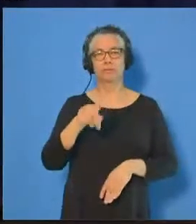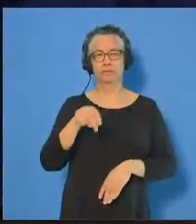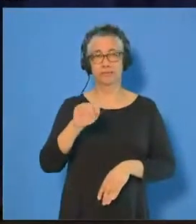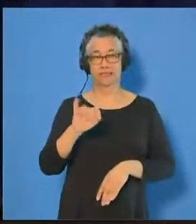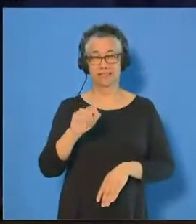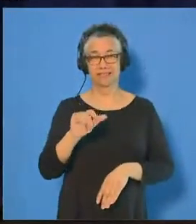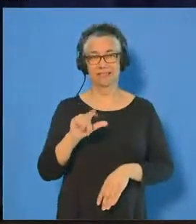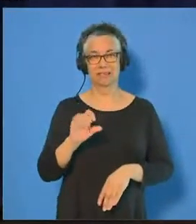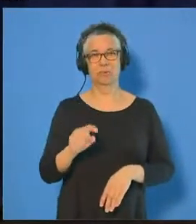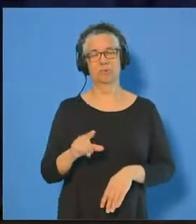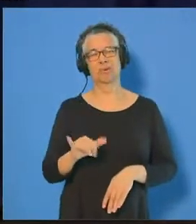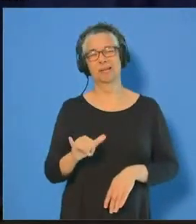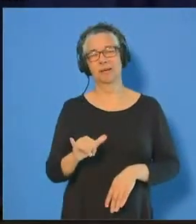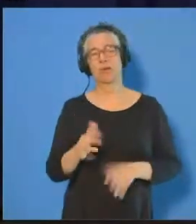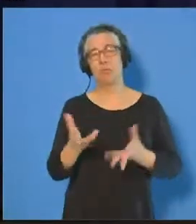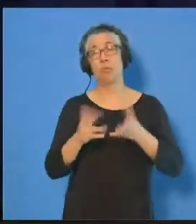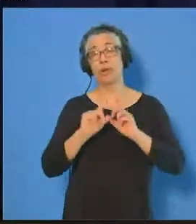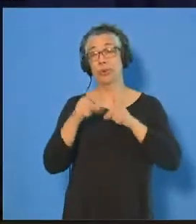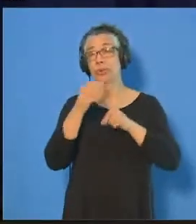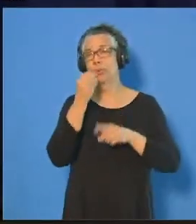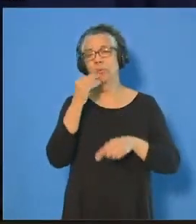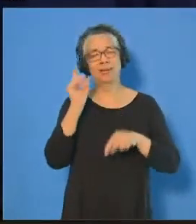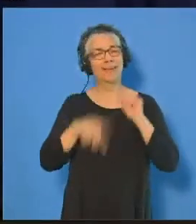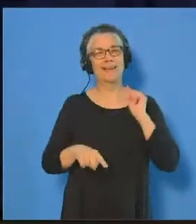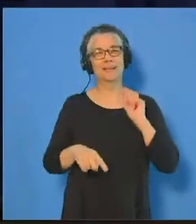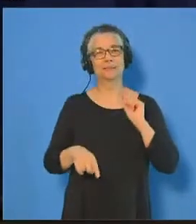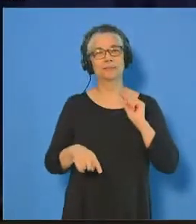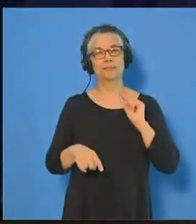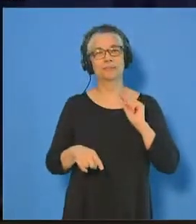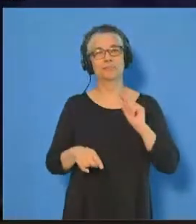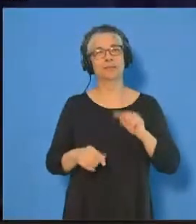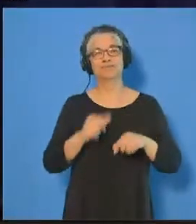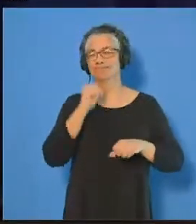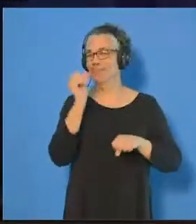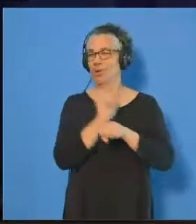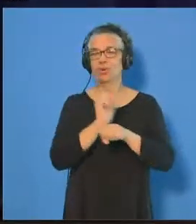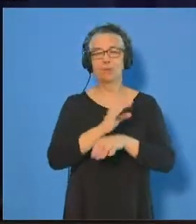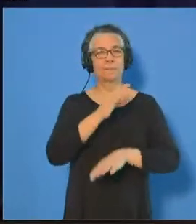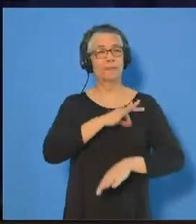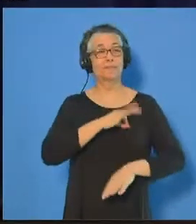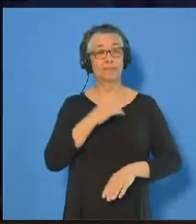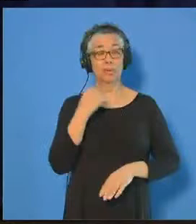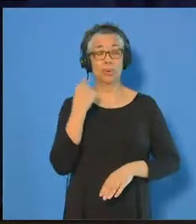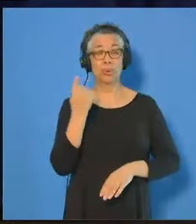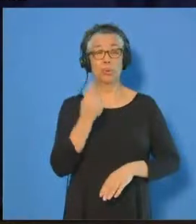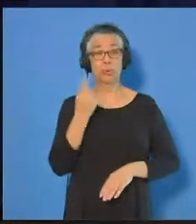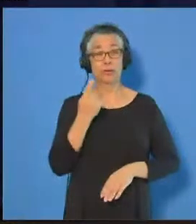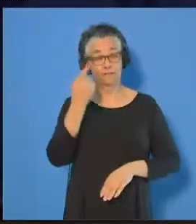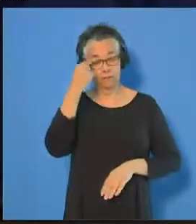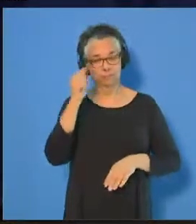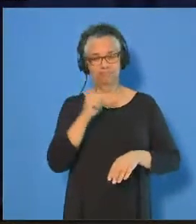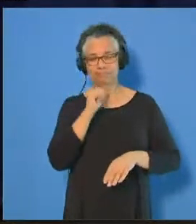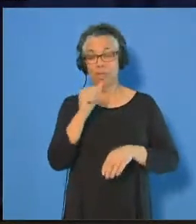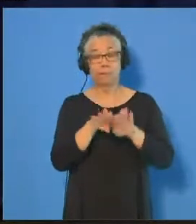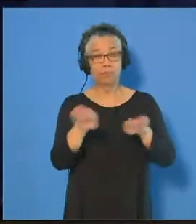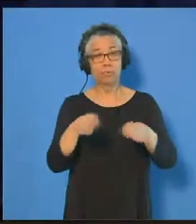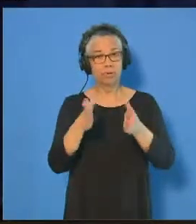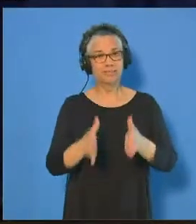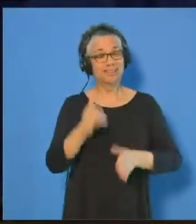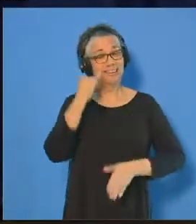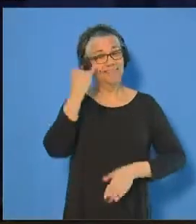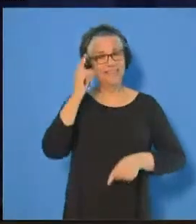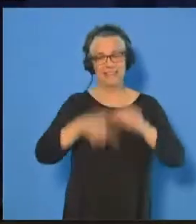to do so. The unemployment benefit is only applicable to non-Bermudians if they are unable to